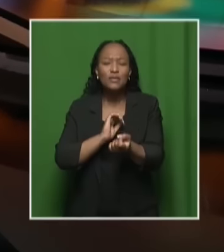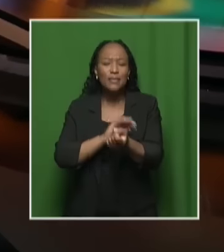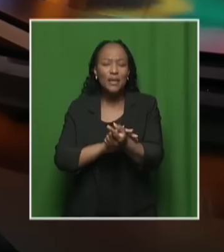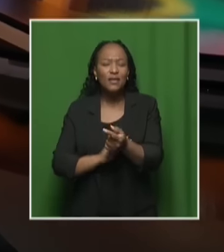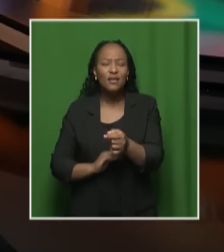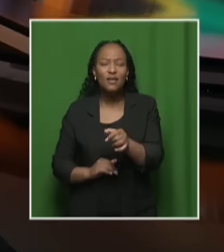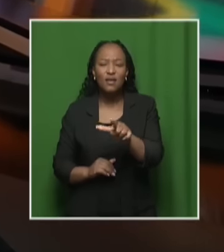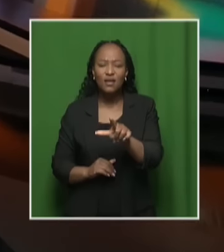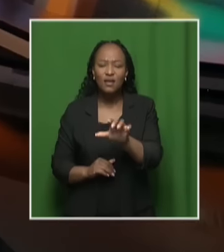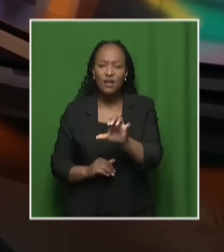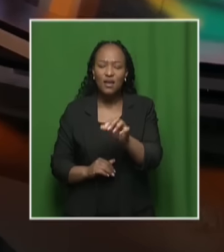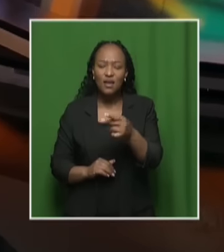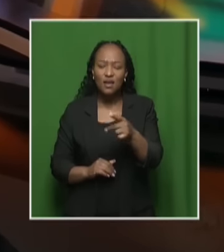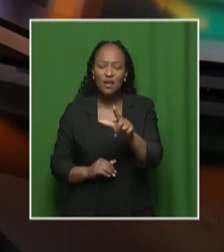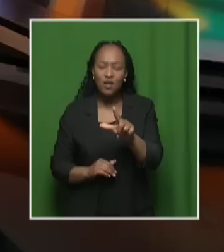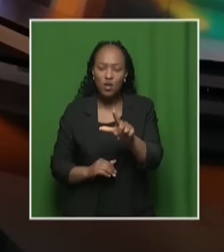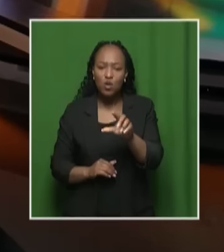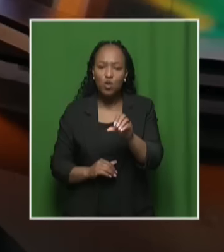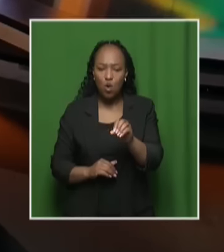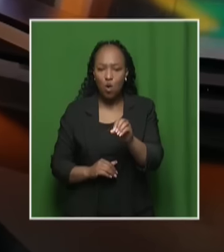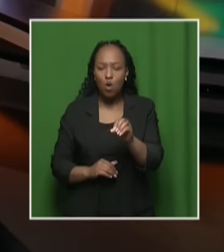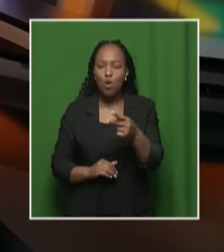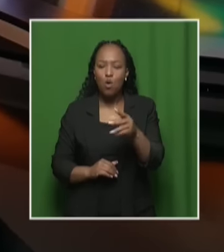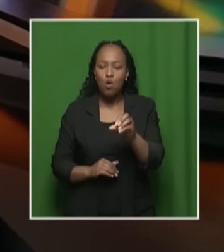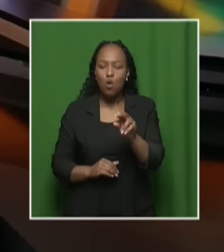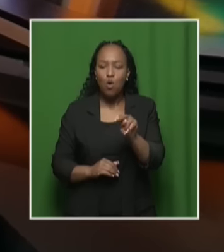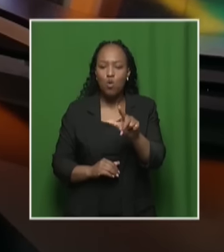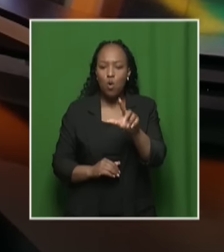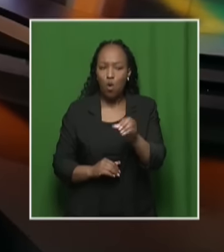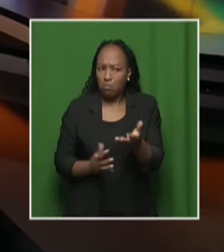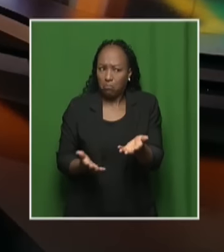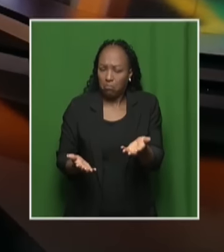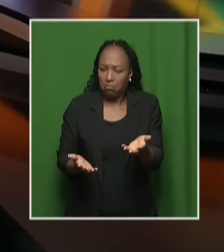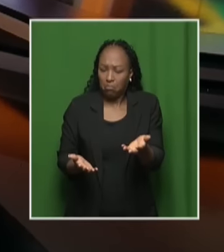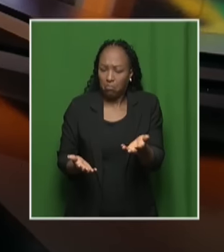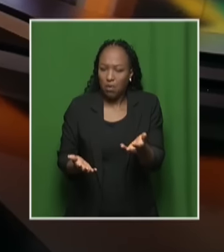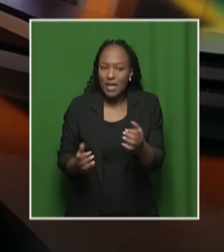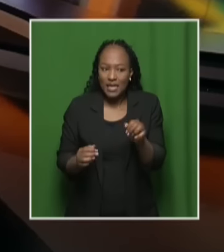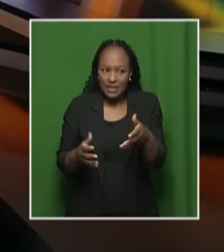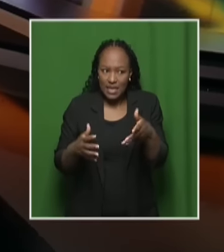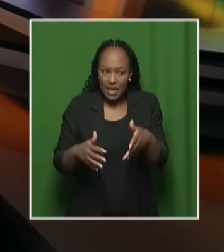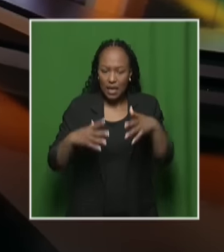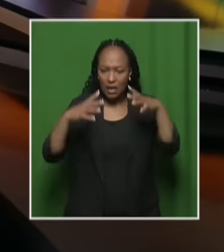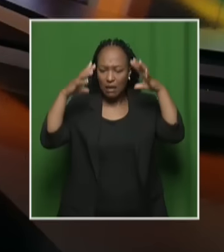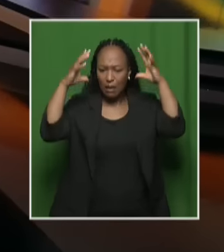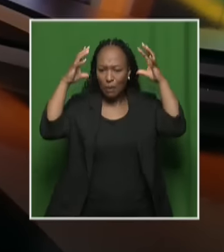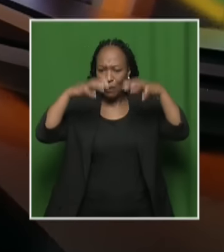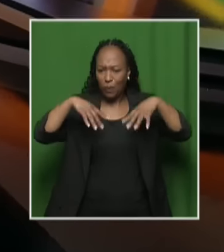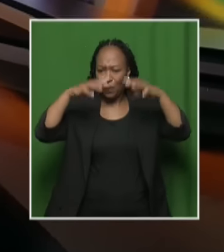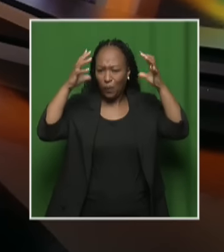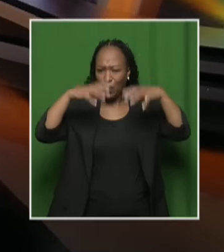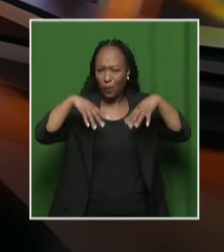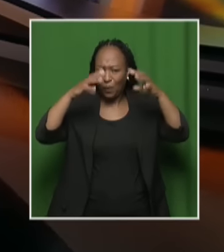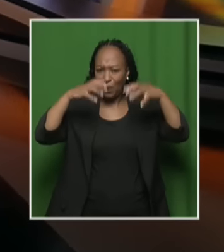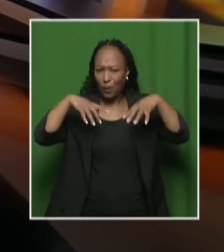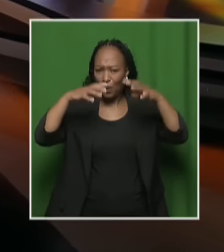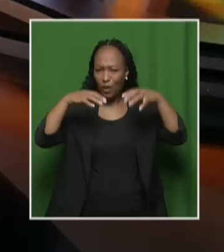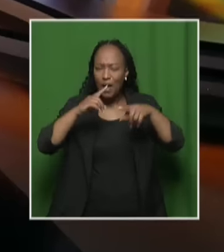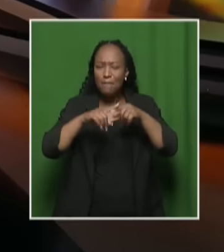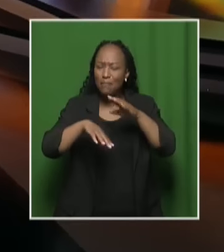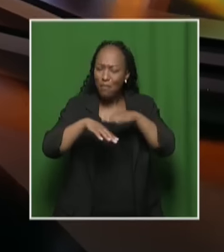We are seeing a lot of rain, and yes, up here on the Highveld, we do get summer rains, but we seem to be getting a lot more